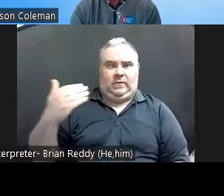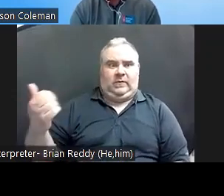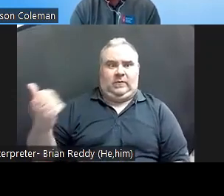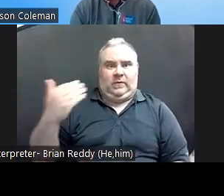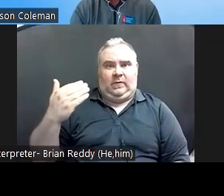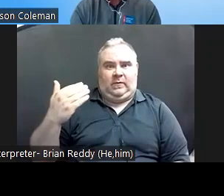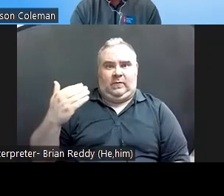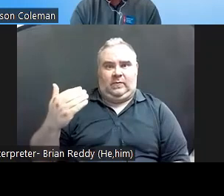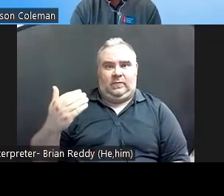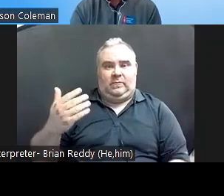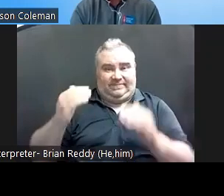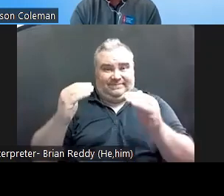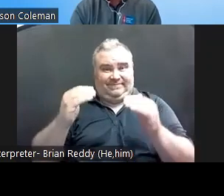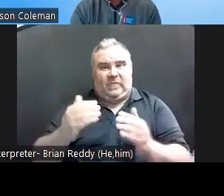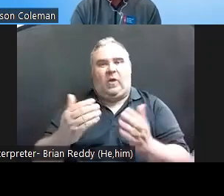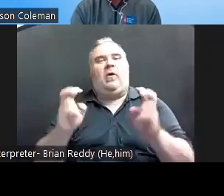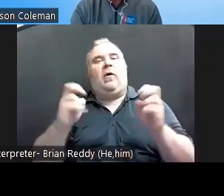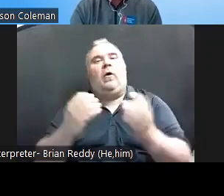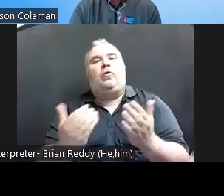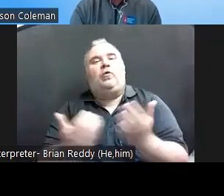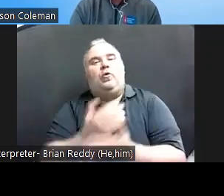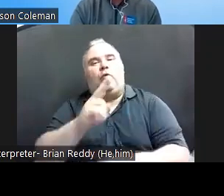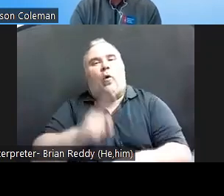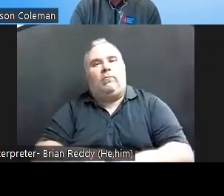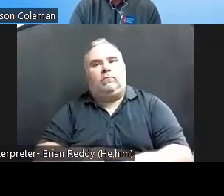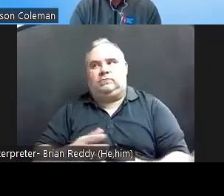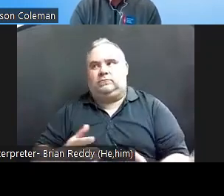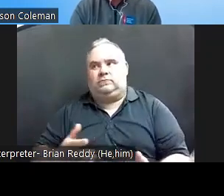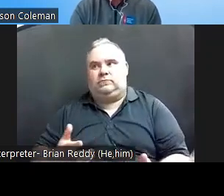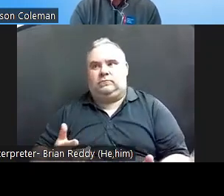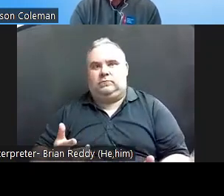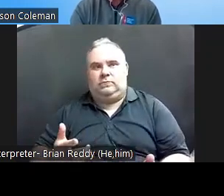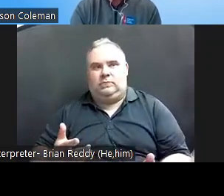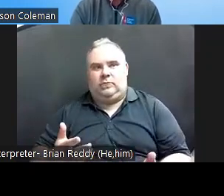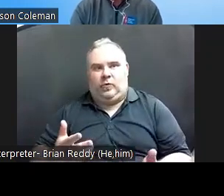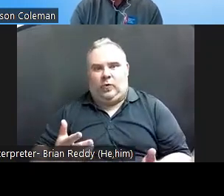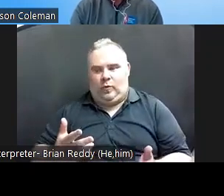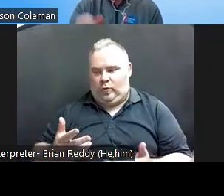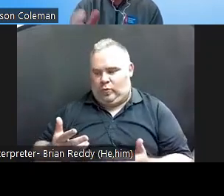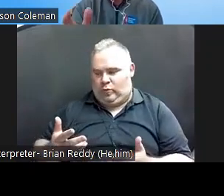normal? What types of side effects are